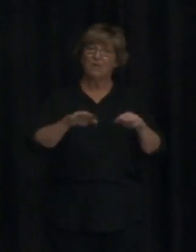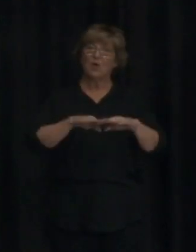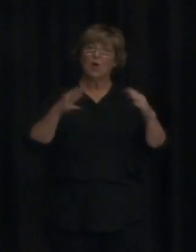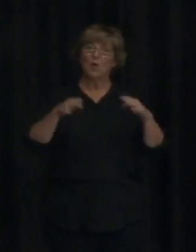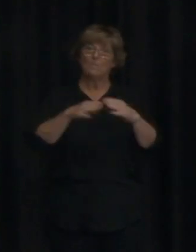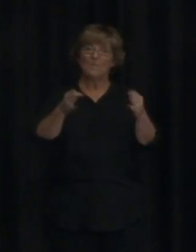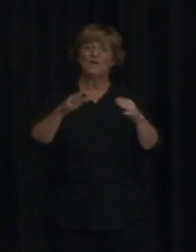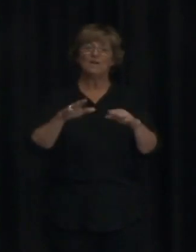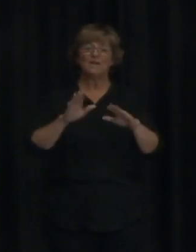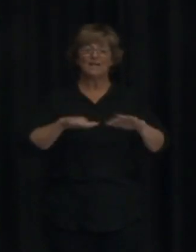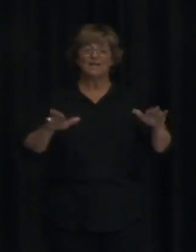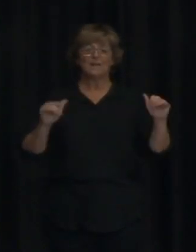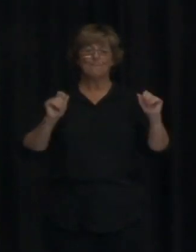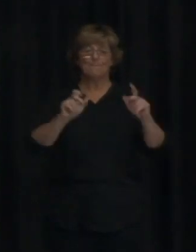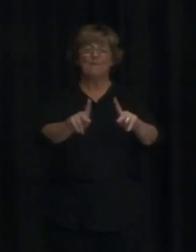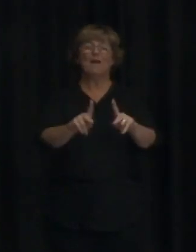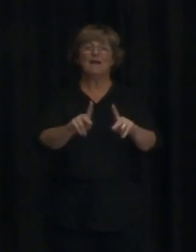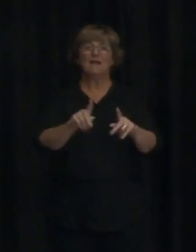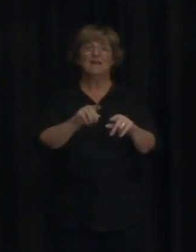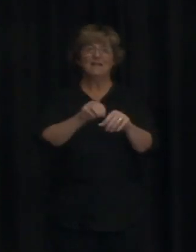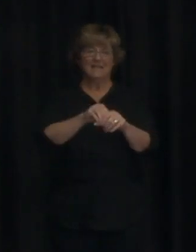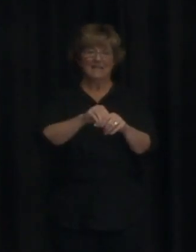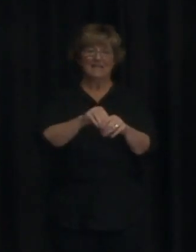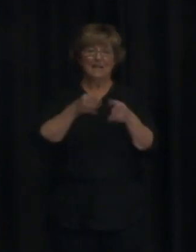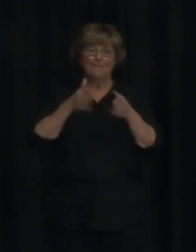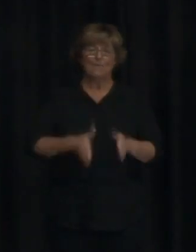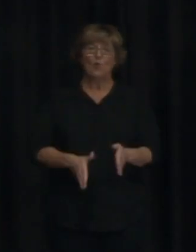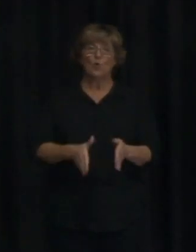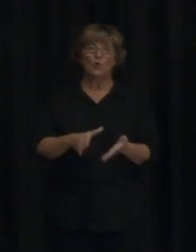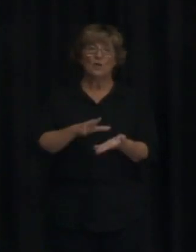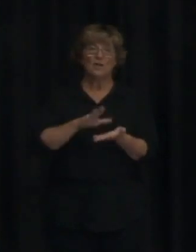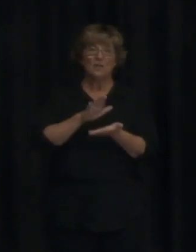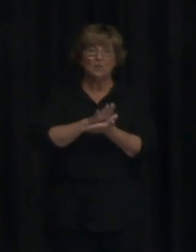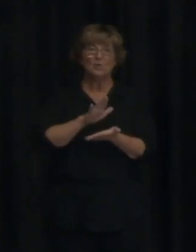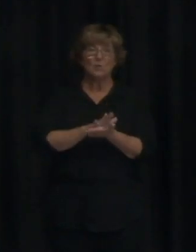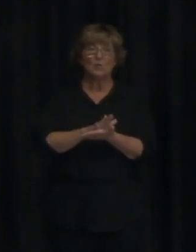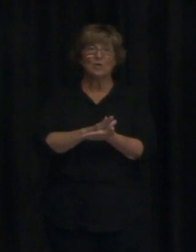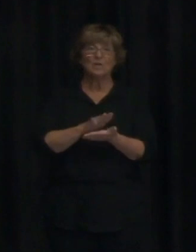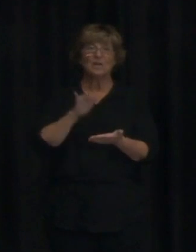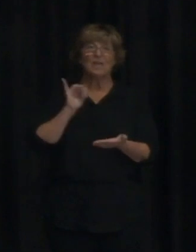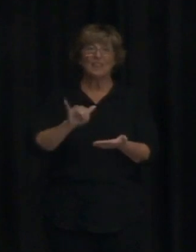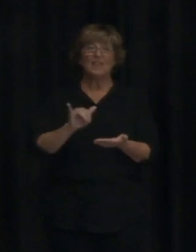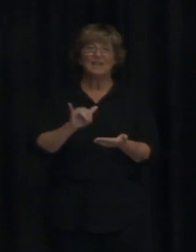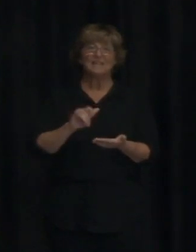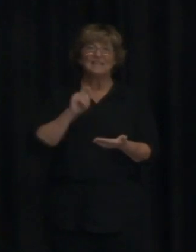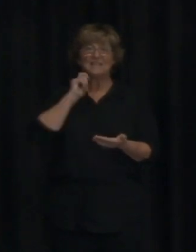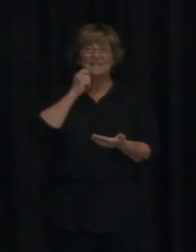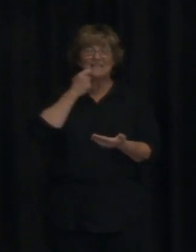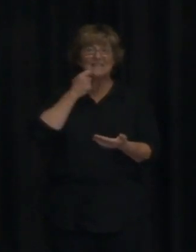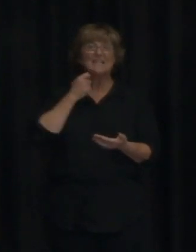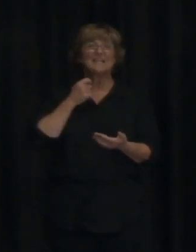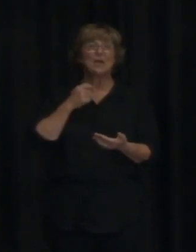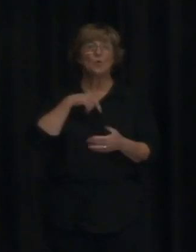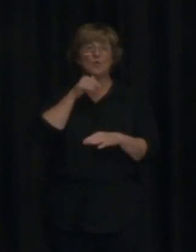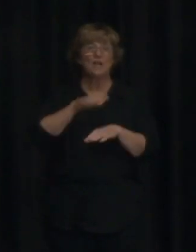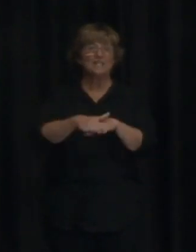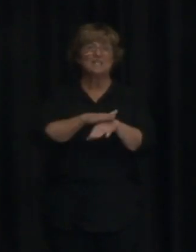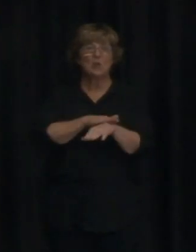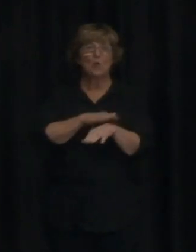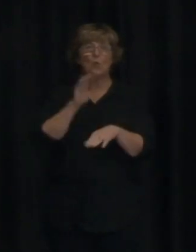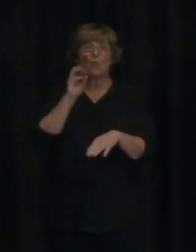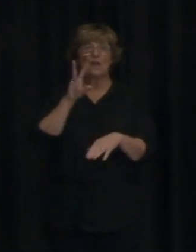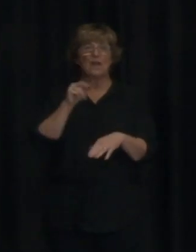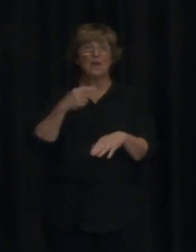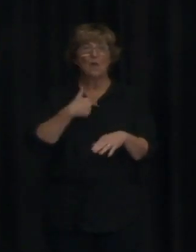get our kids safely back into in-person instruction. And that's what's so meaningful to me, that we're not slowing down, we're